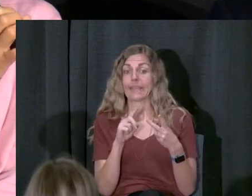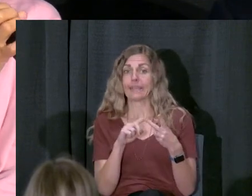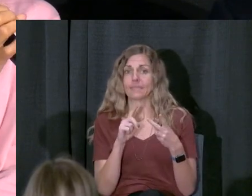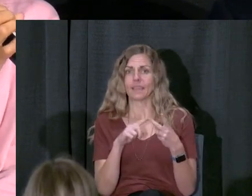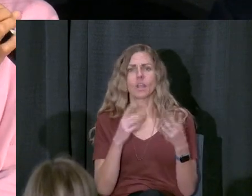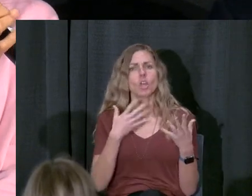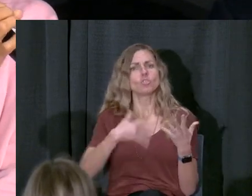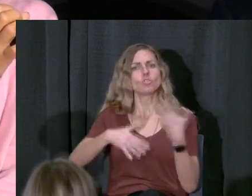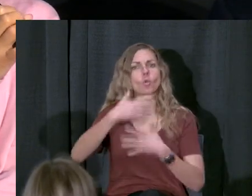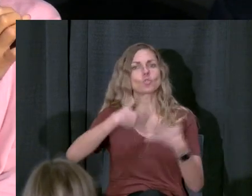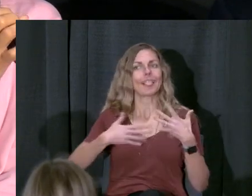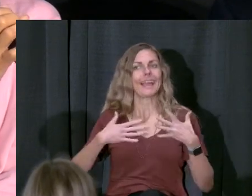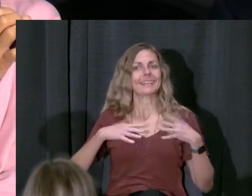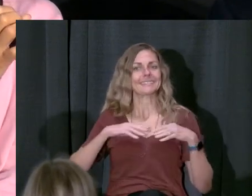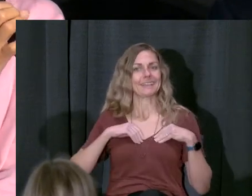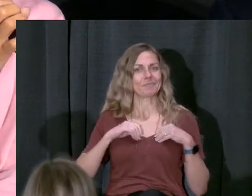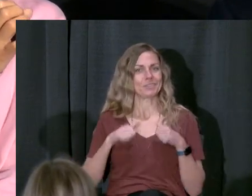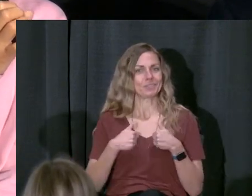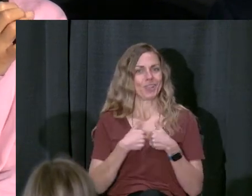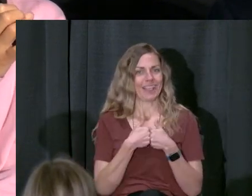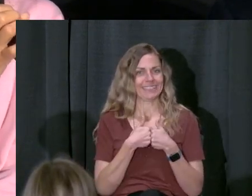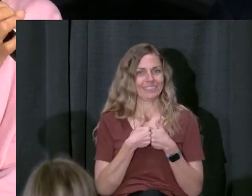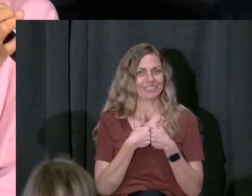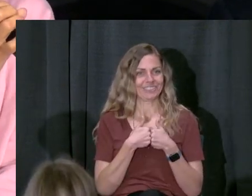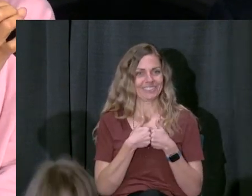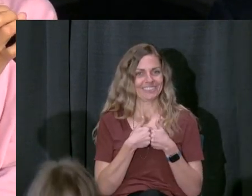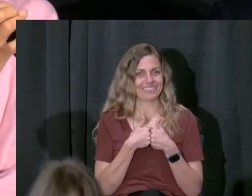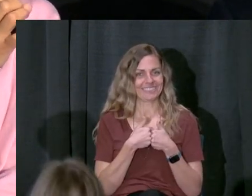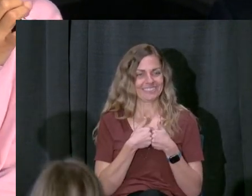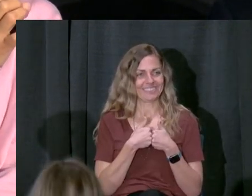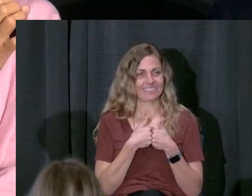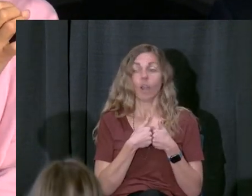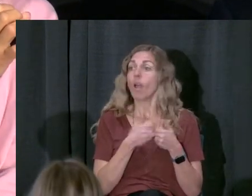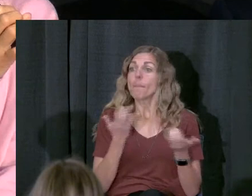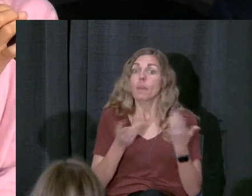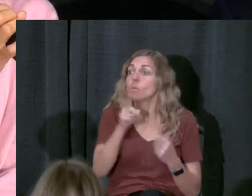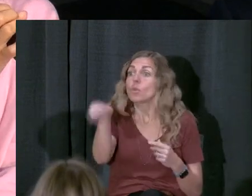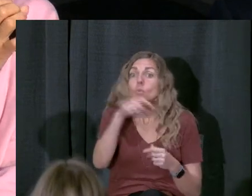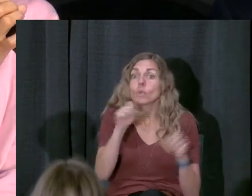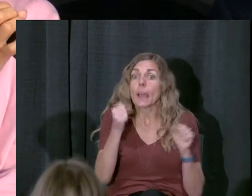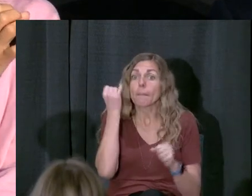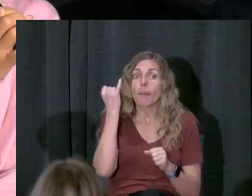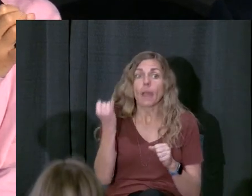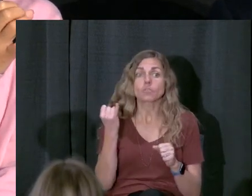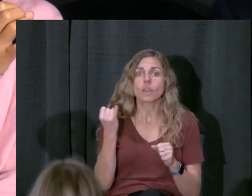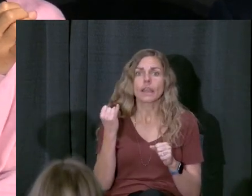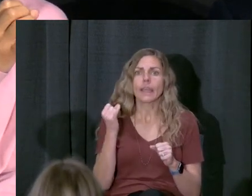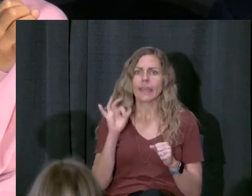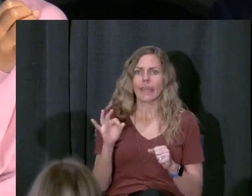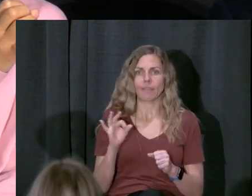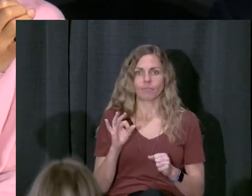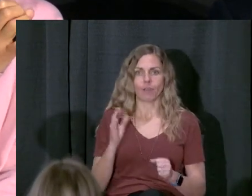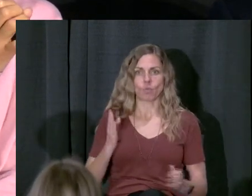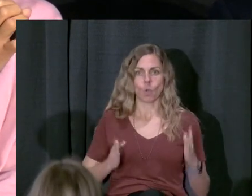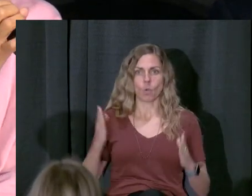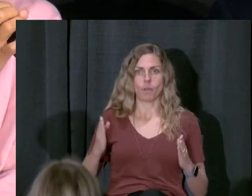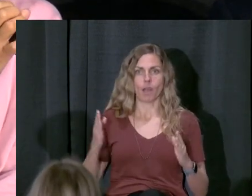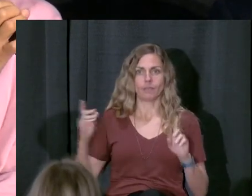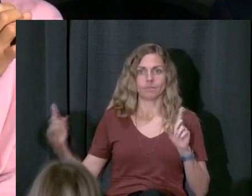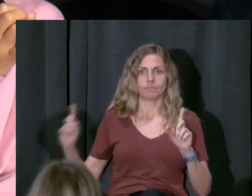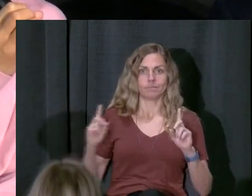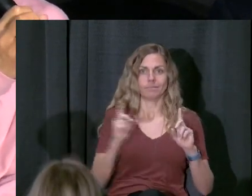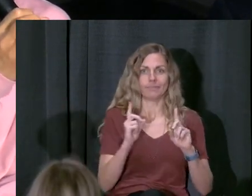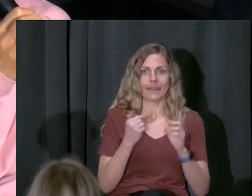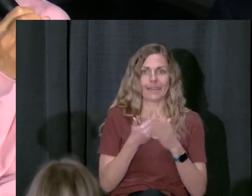social acceptance challenge. You know, maybe you can imagine if some robot is near you